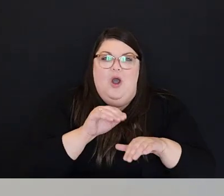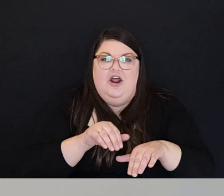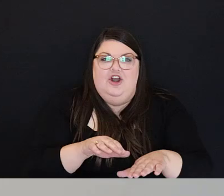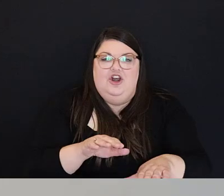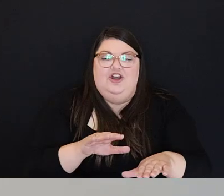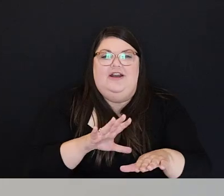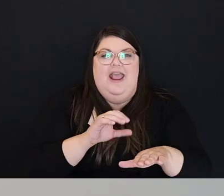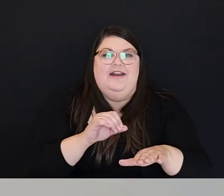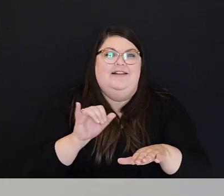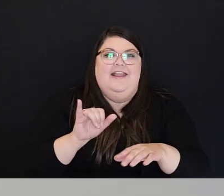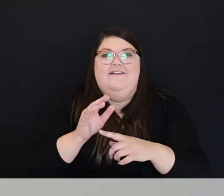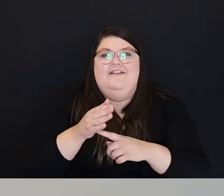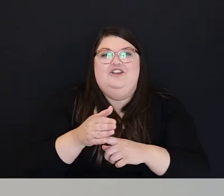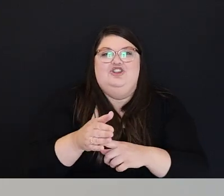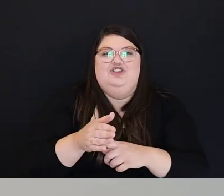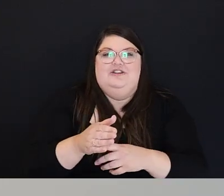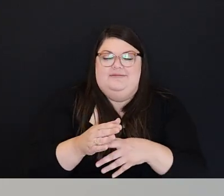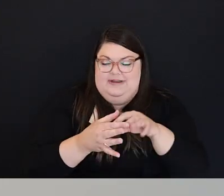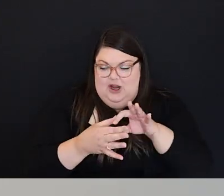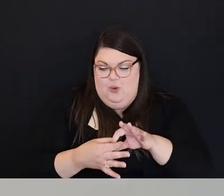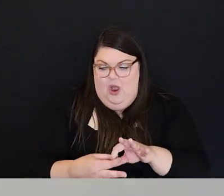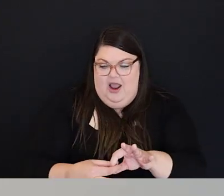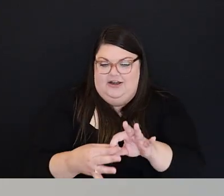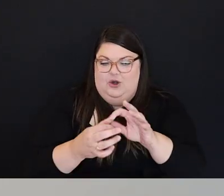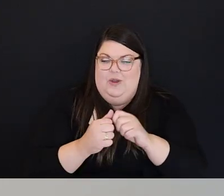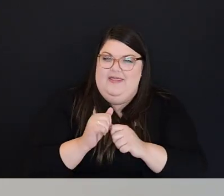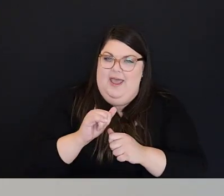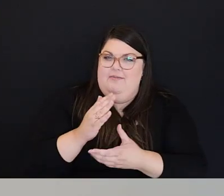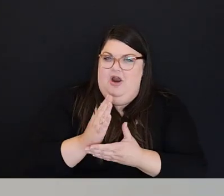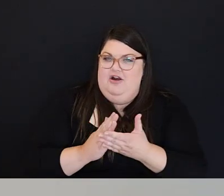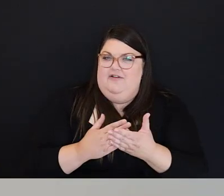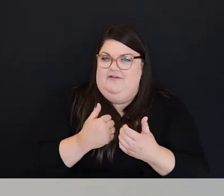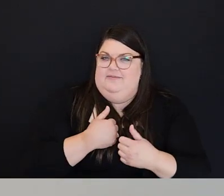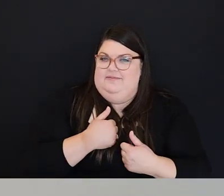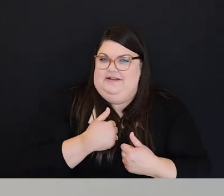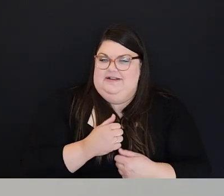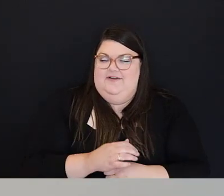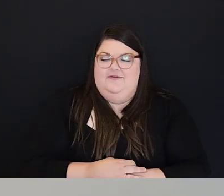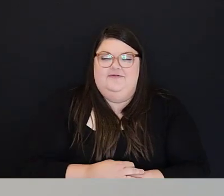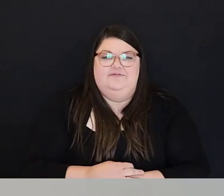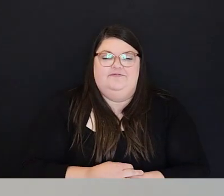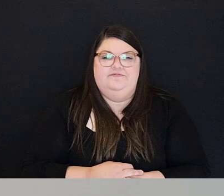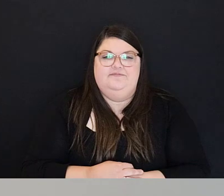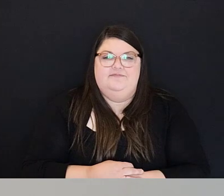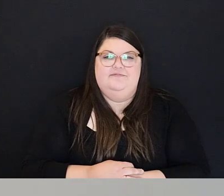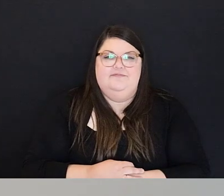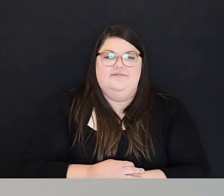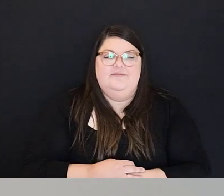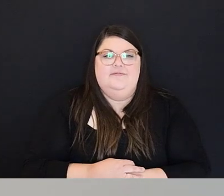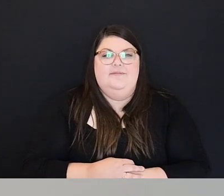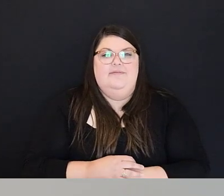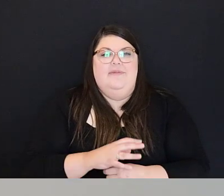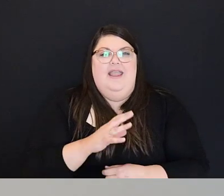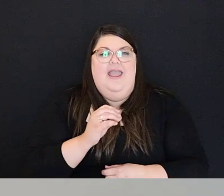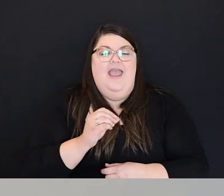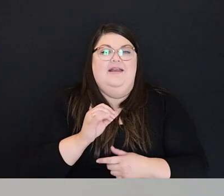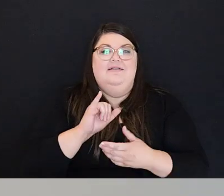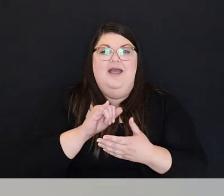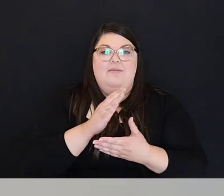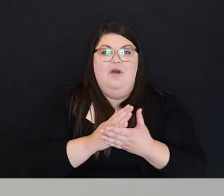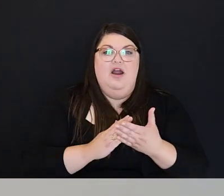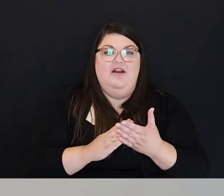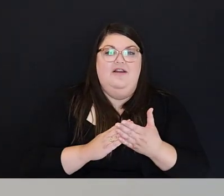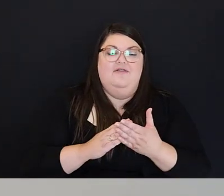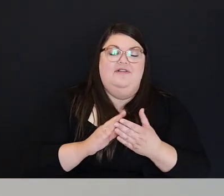and really, you know, like be at one with that side of myself, and that side of